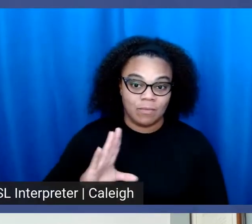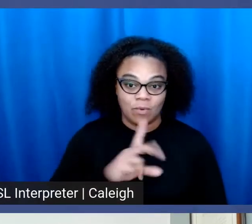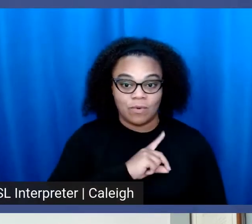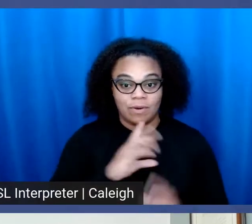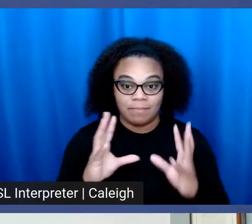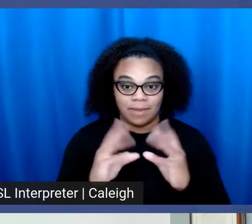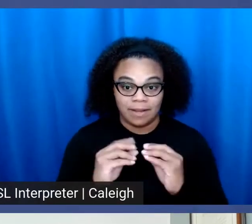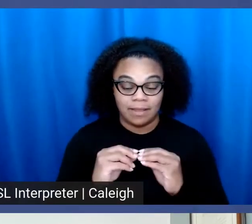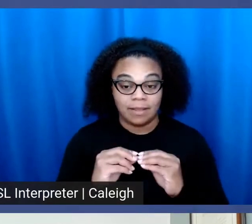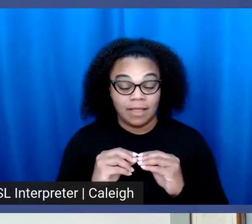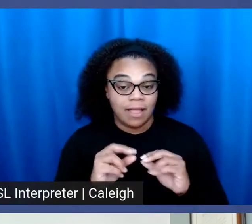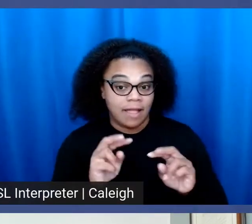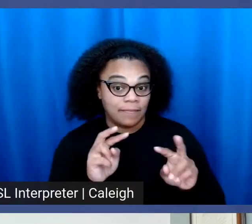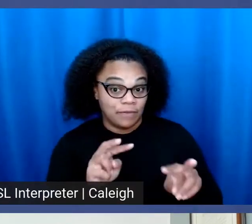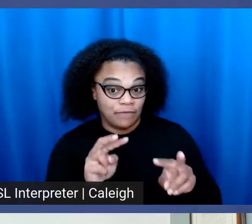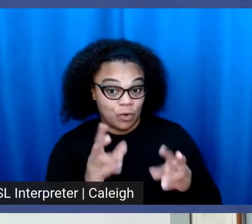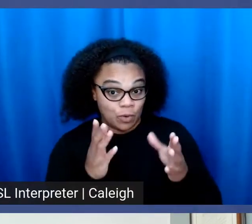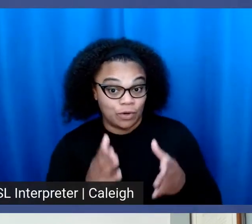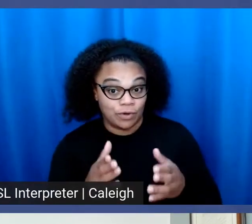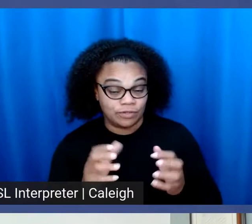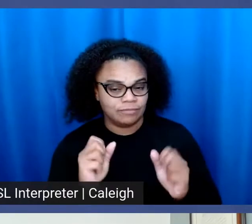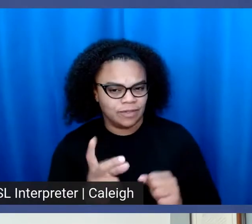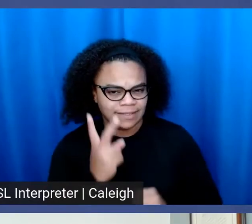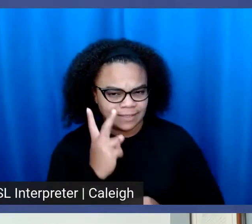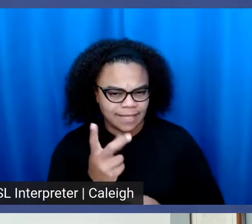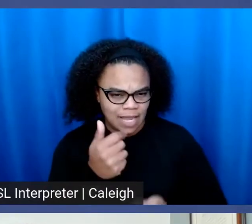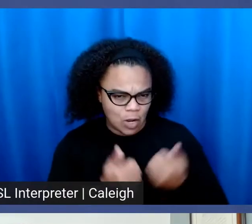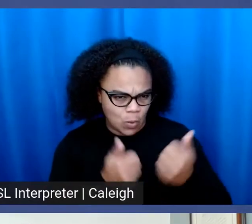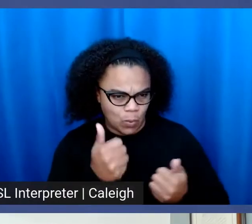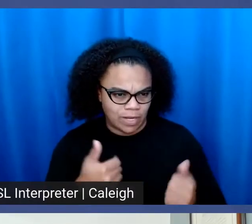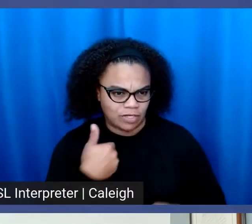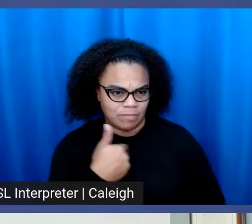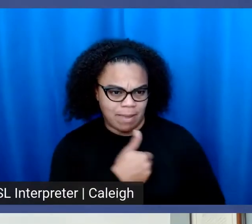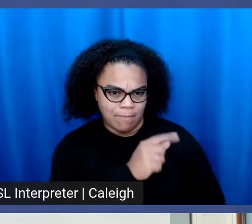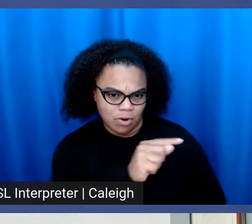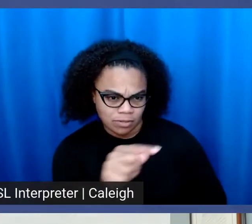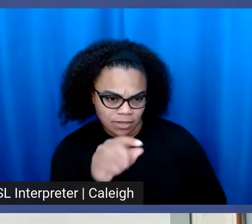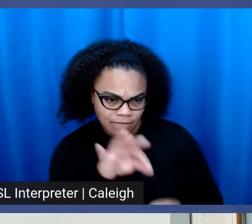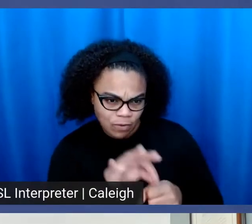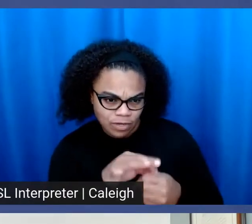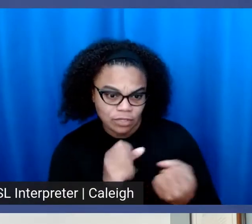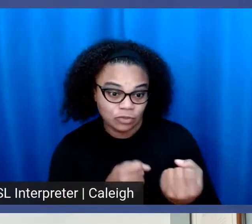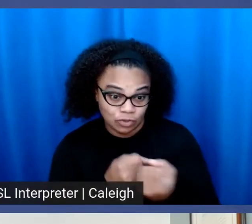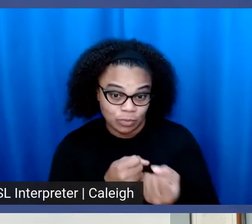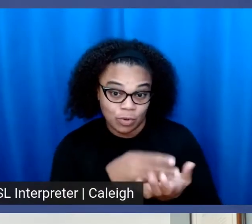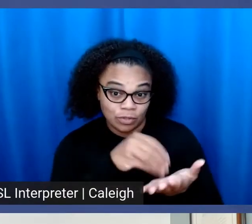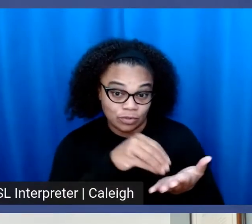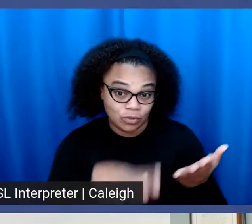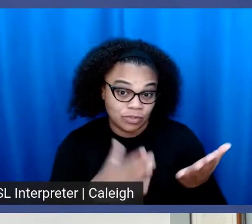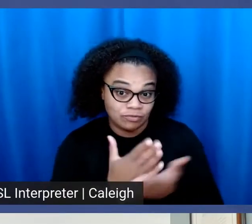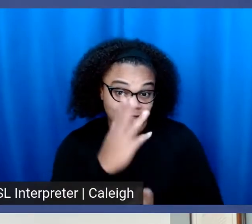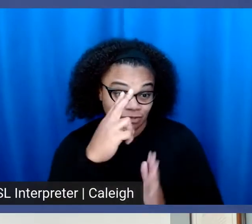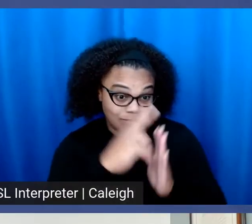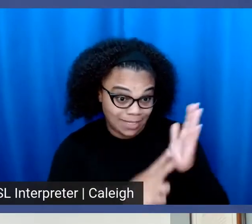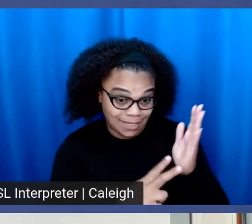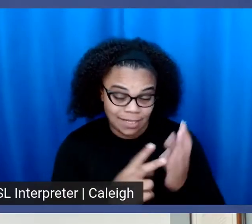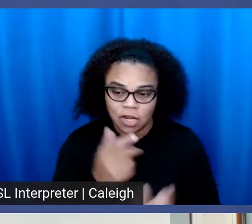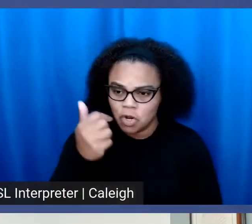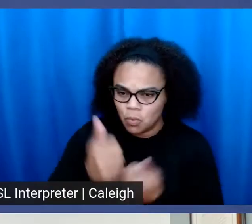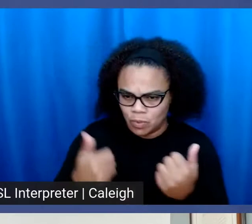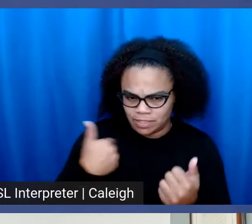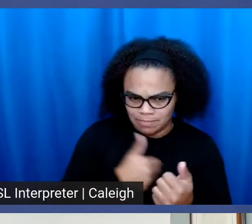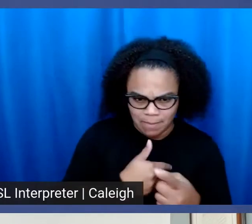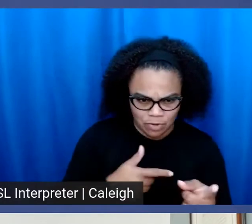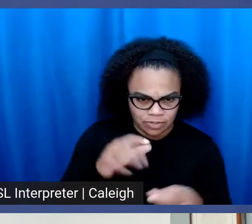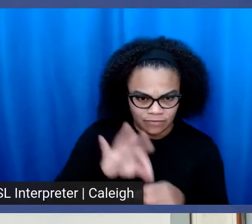meeting could keep track of which members of the board voted to support students' right to read and which members voted to ban books.